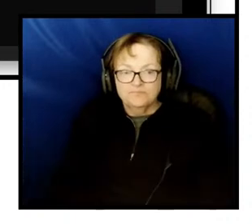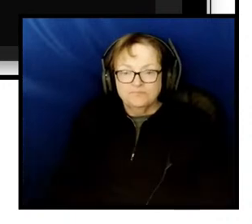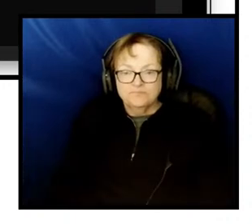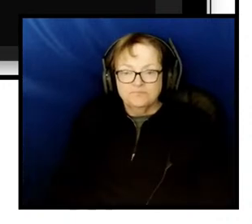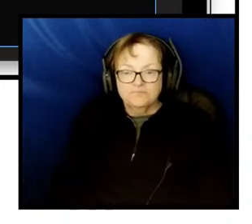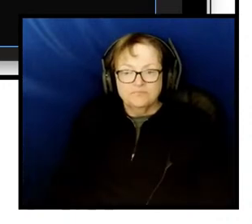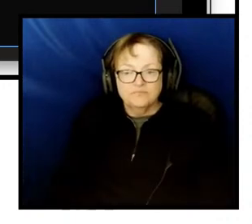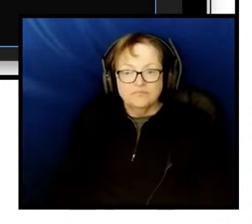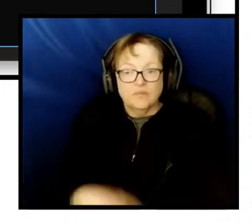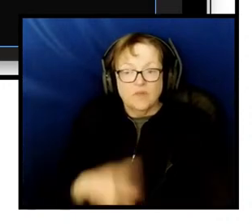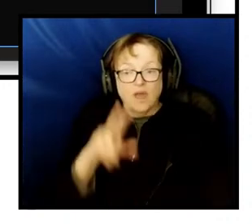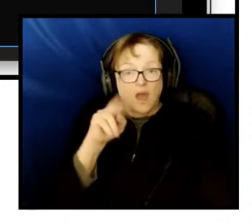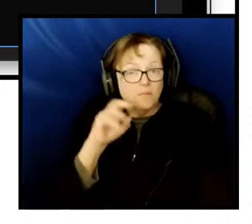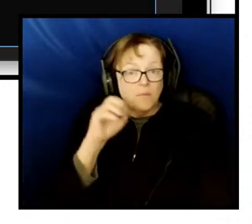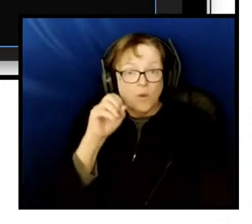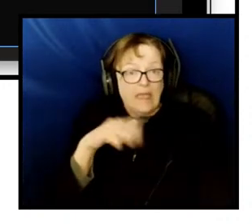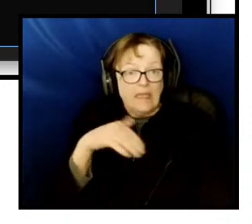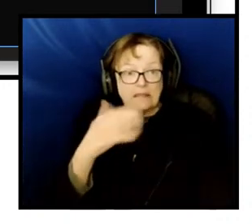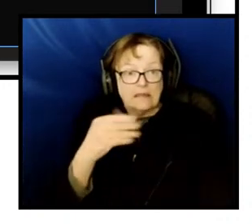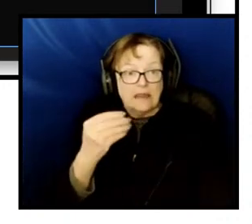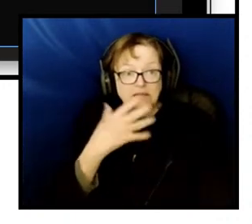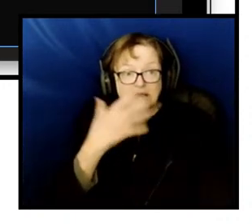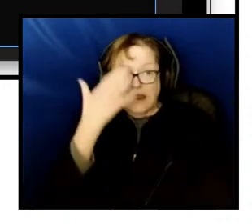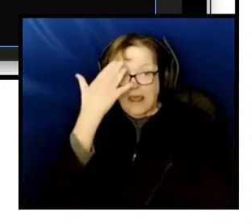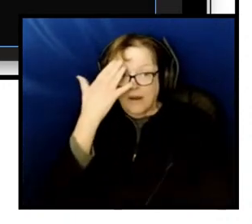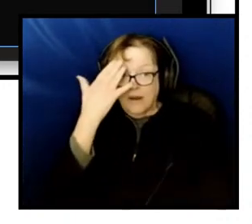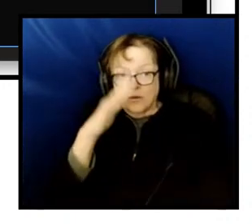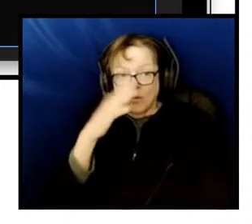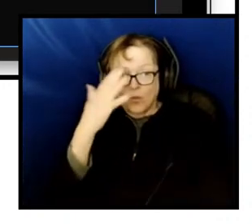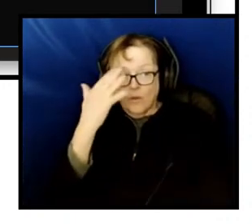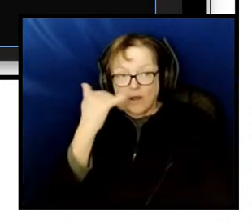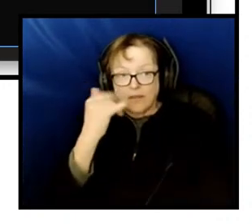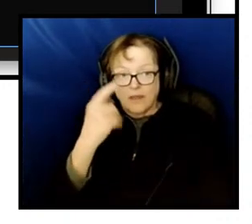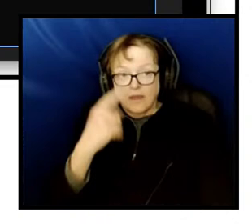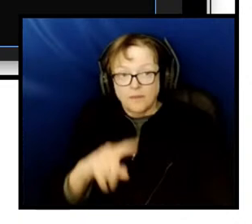Okay, then next slide. I'm not sure.